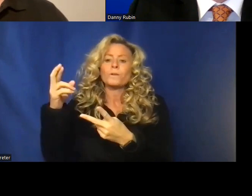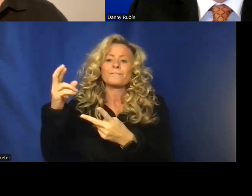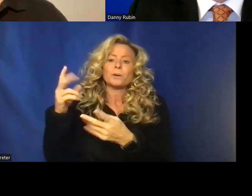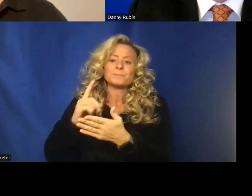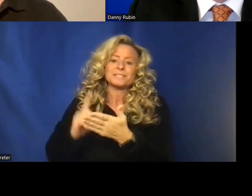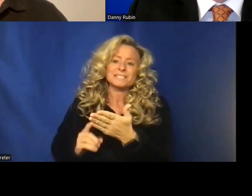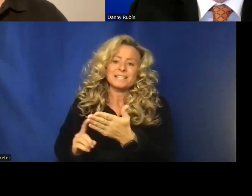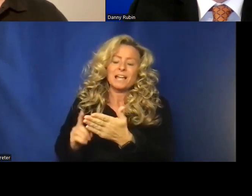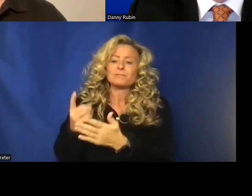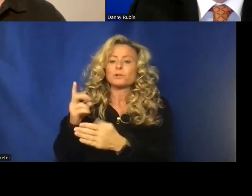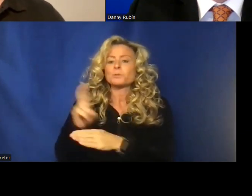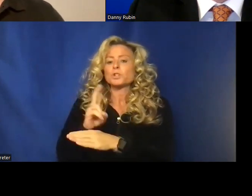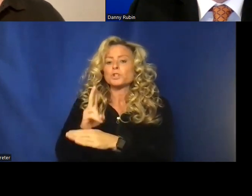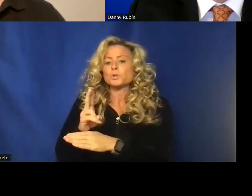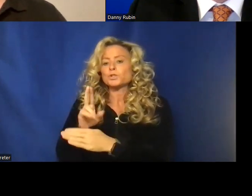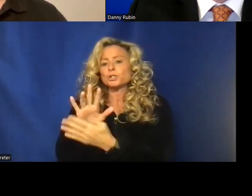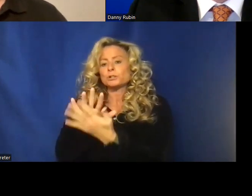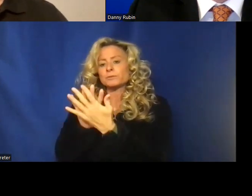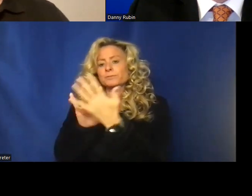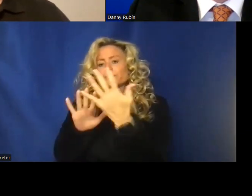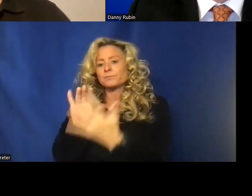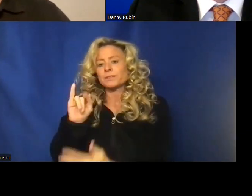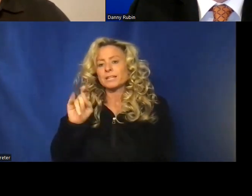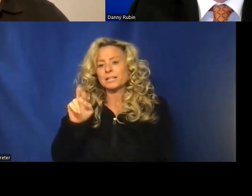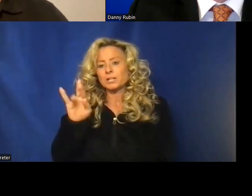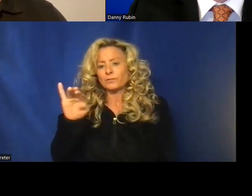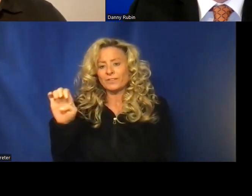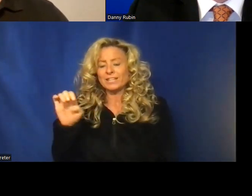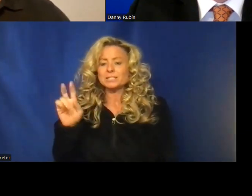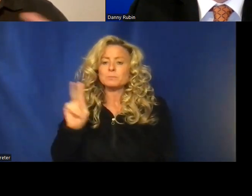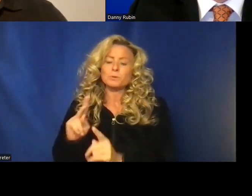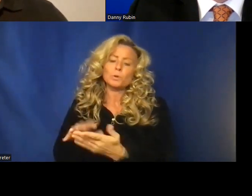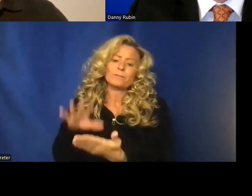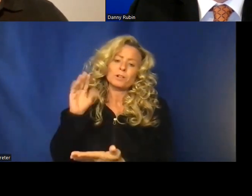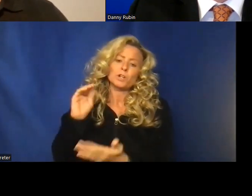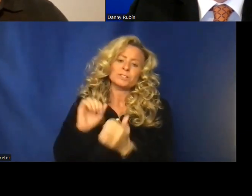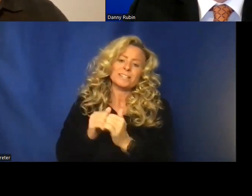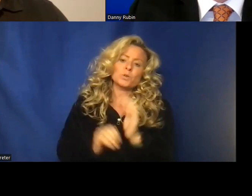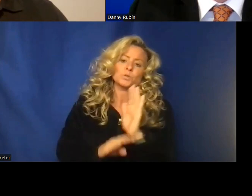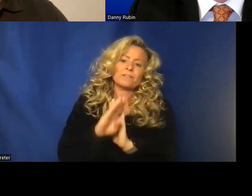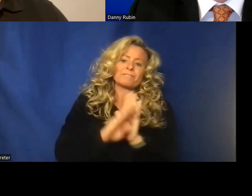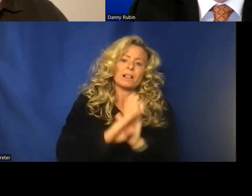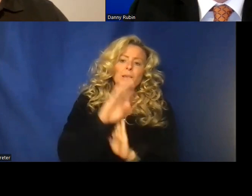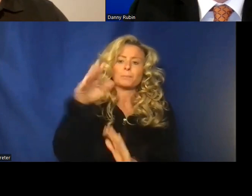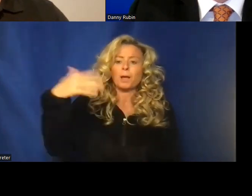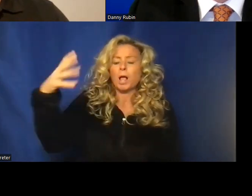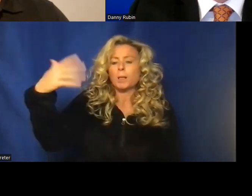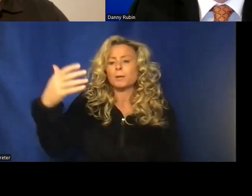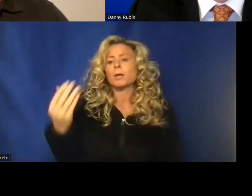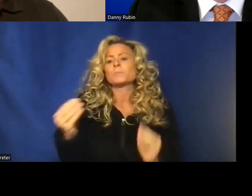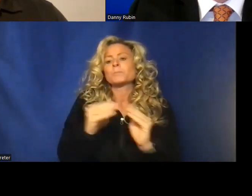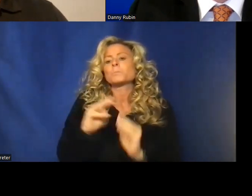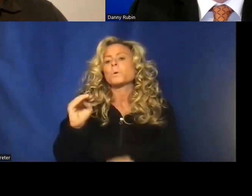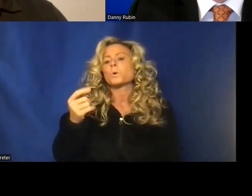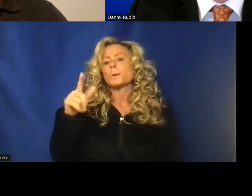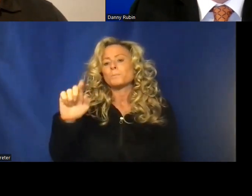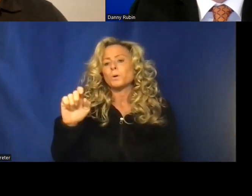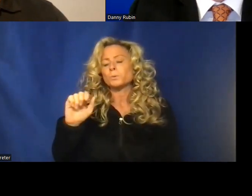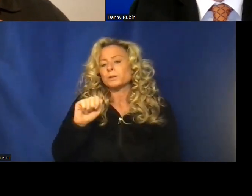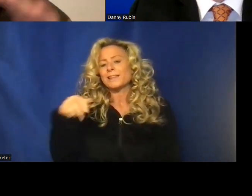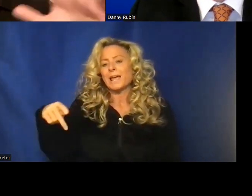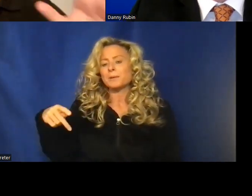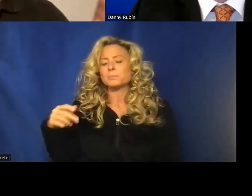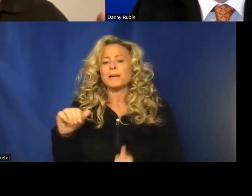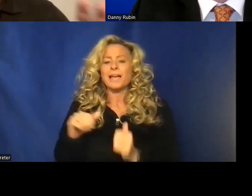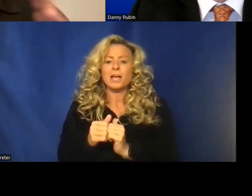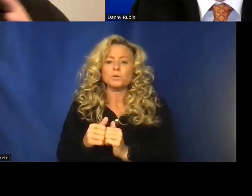a user interface perspective. So folks who have learned how to build a mobile app, and folks who have learned to